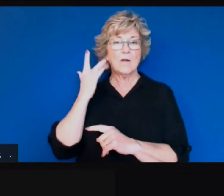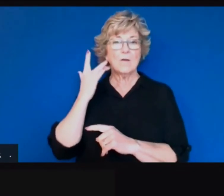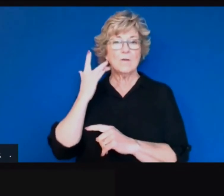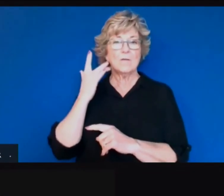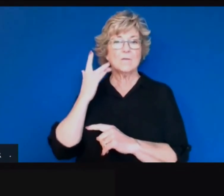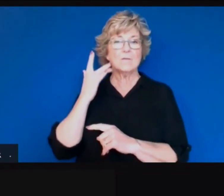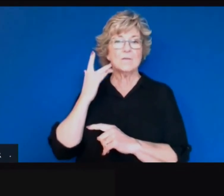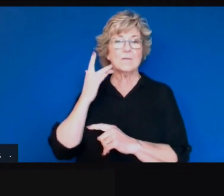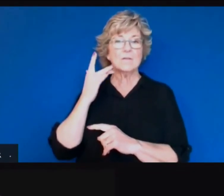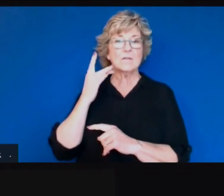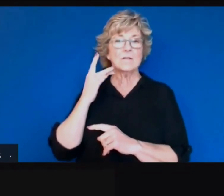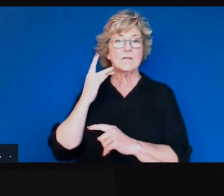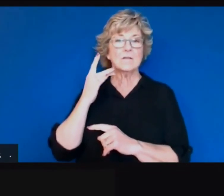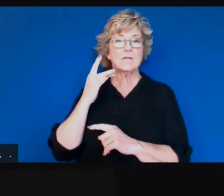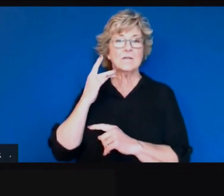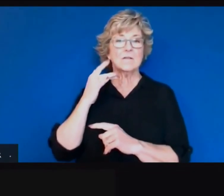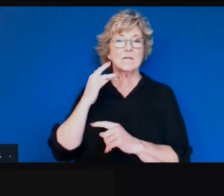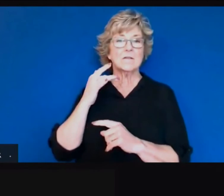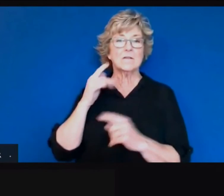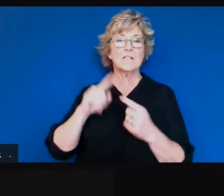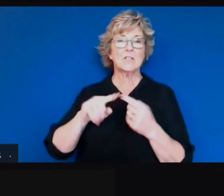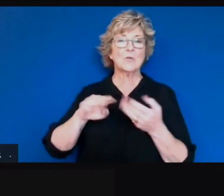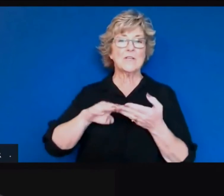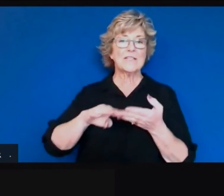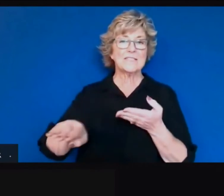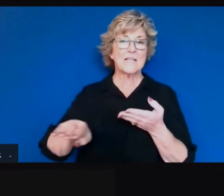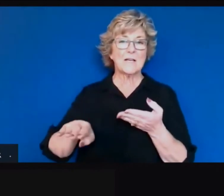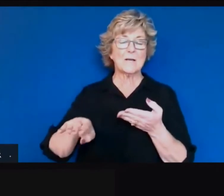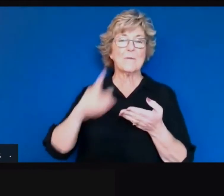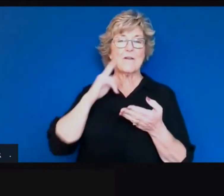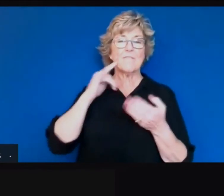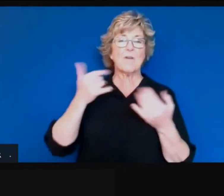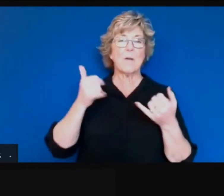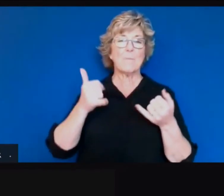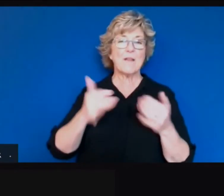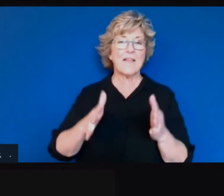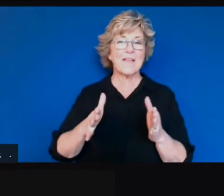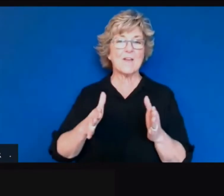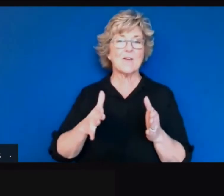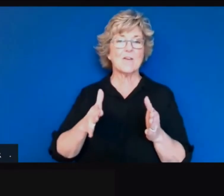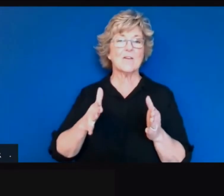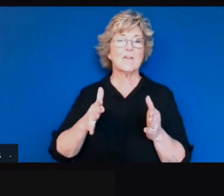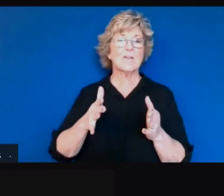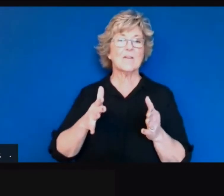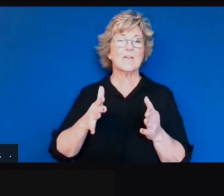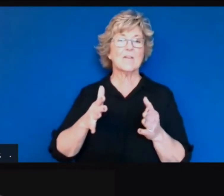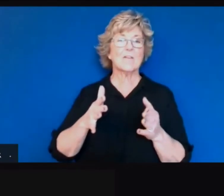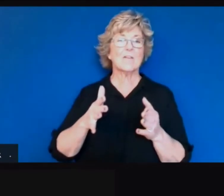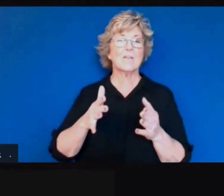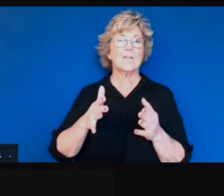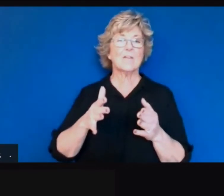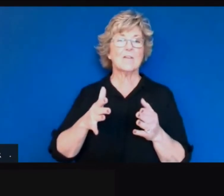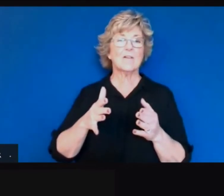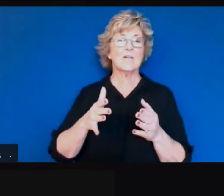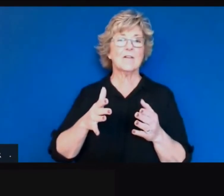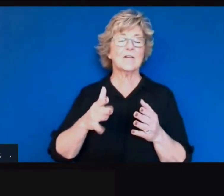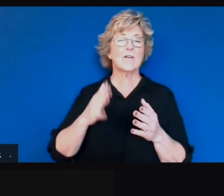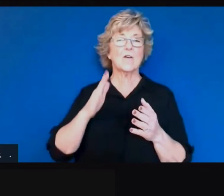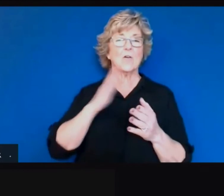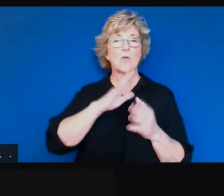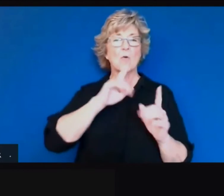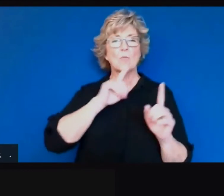back against these efforts to make an exemption for player guests, and perhaps elaborating a bit on just your general